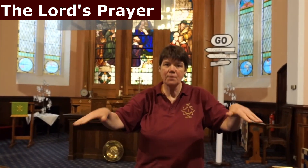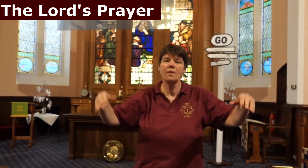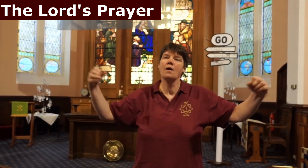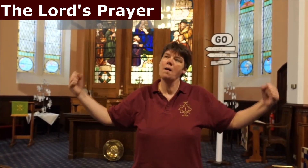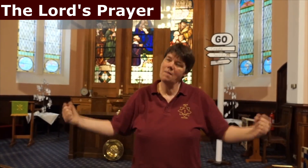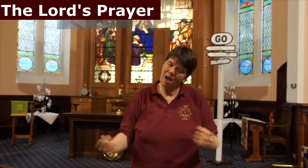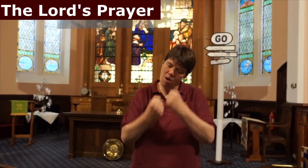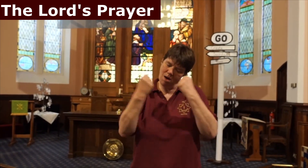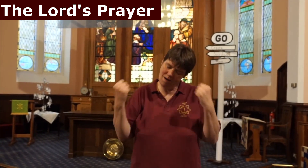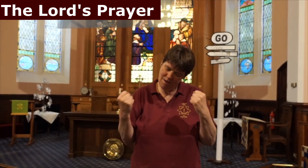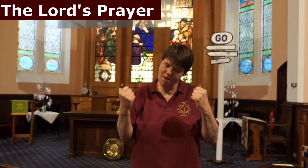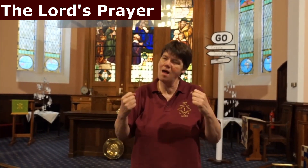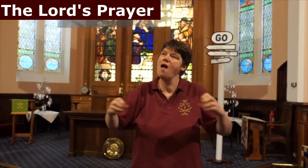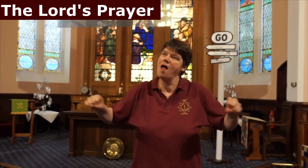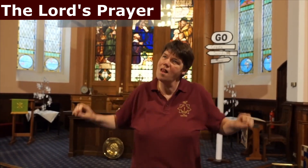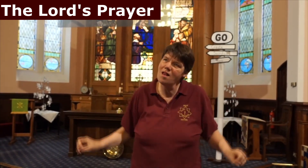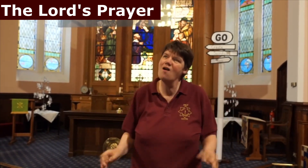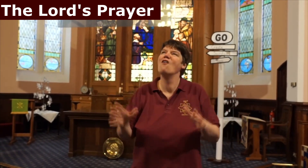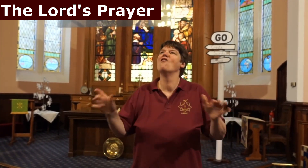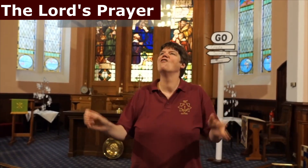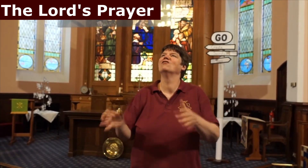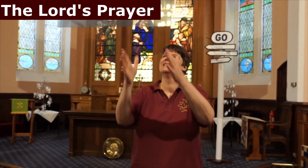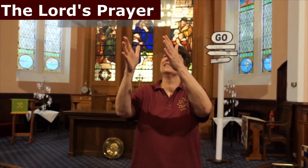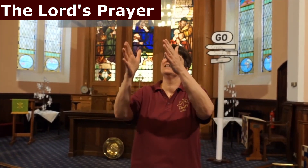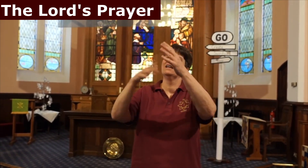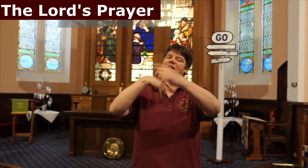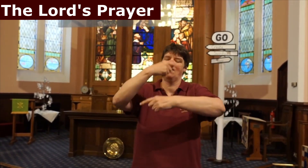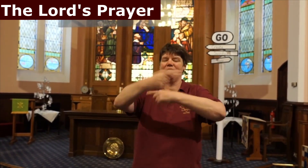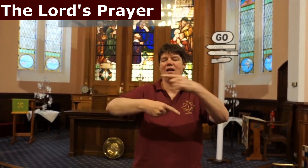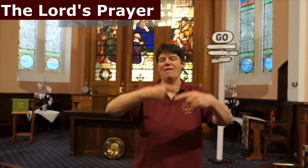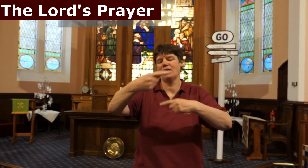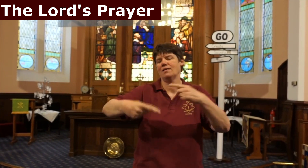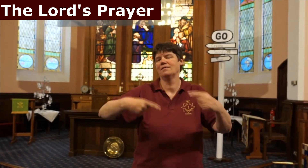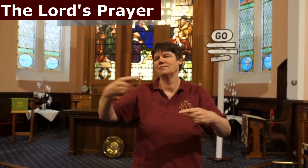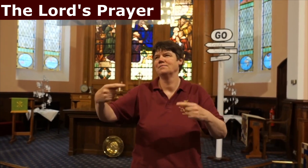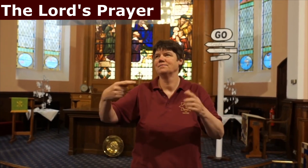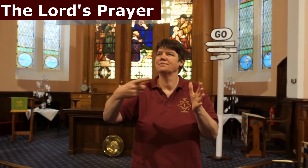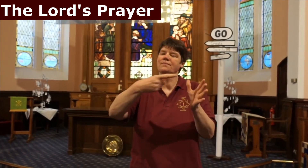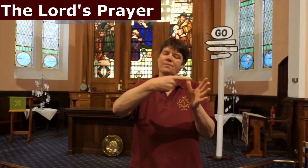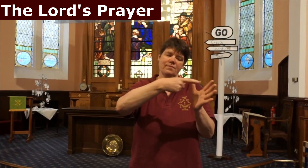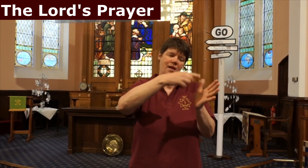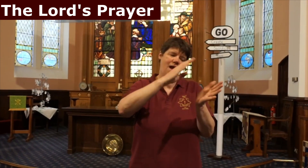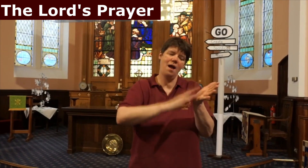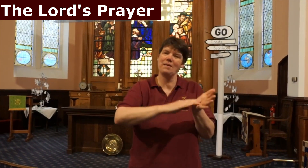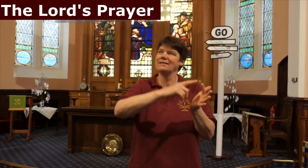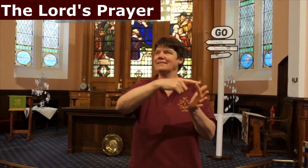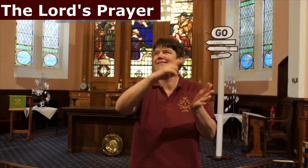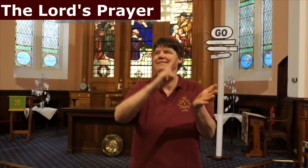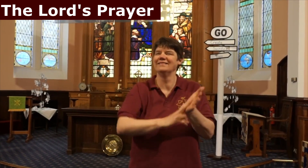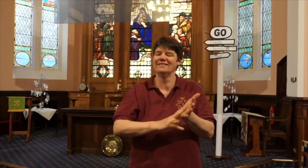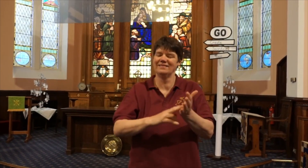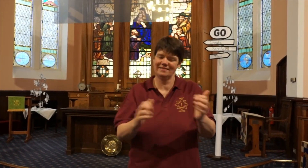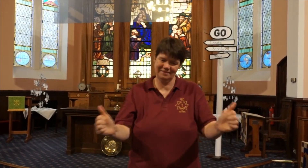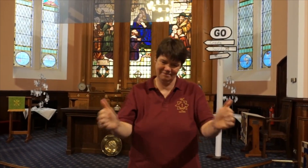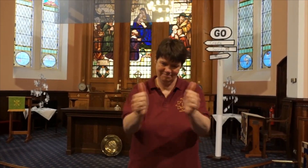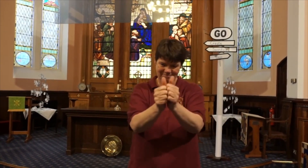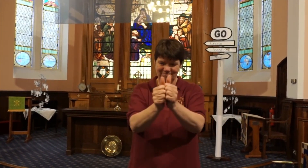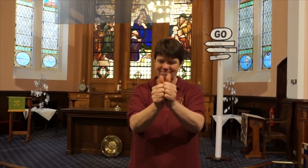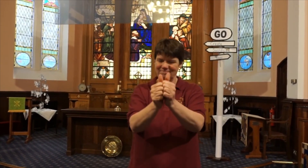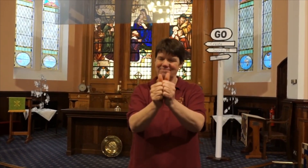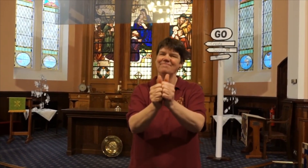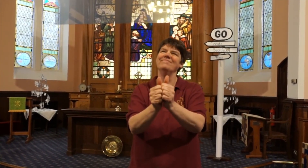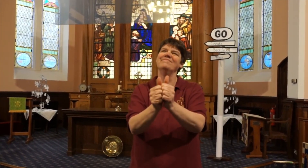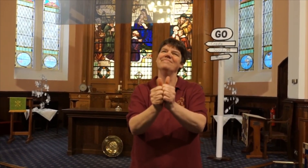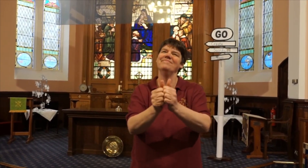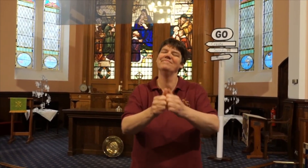the power, and the glory are yours now and